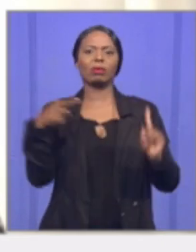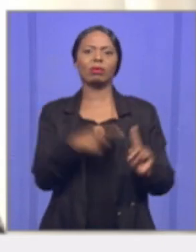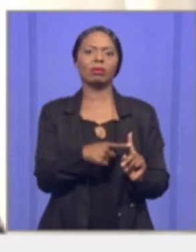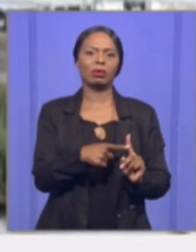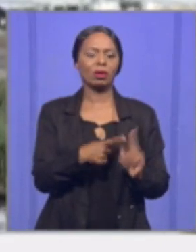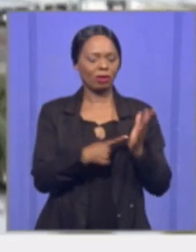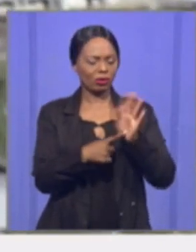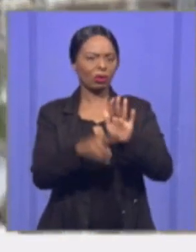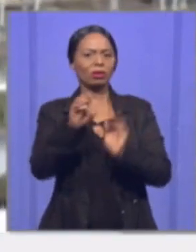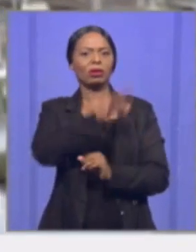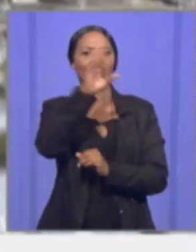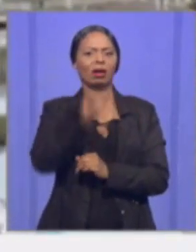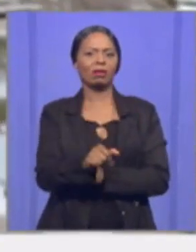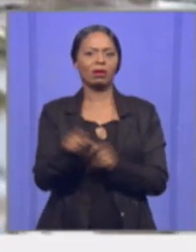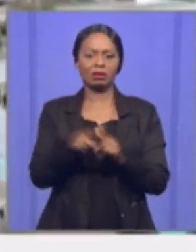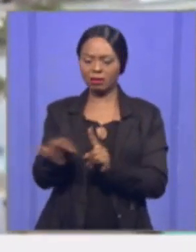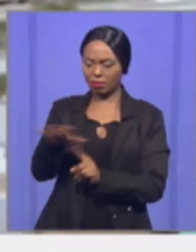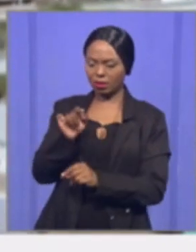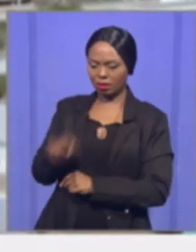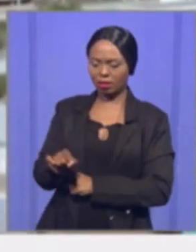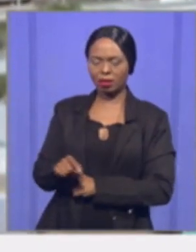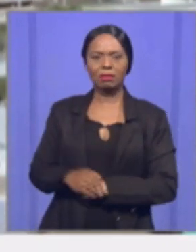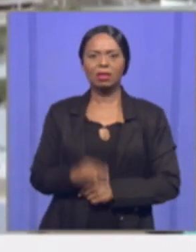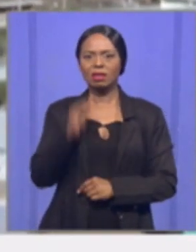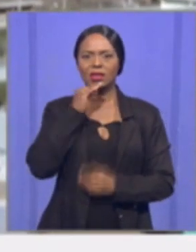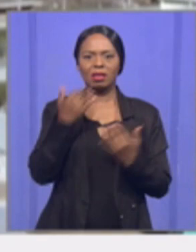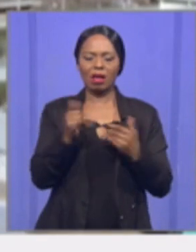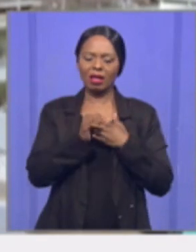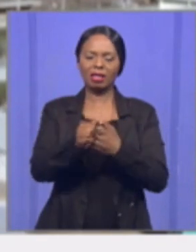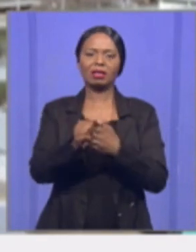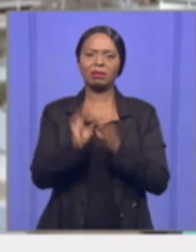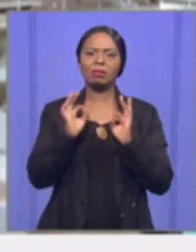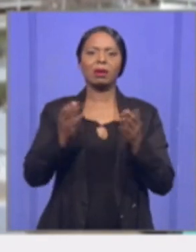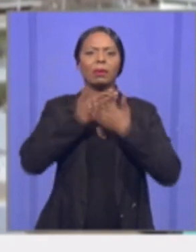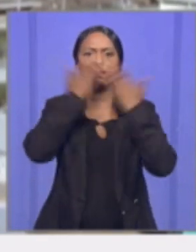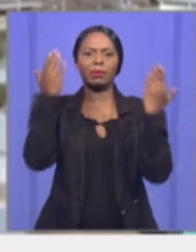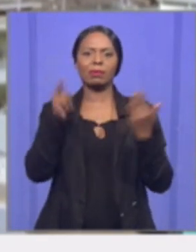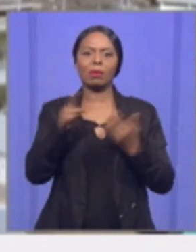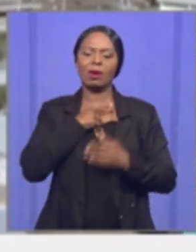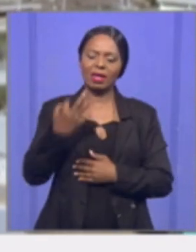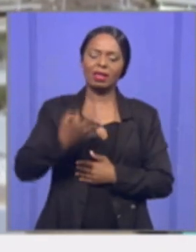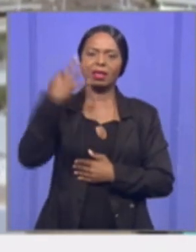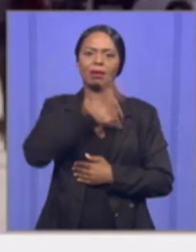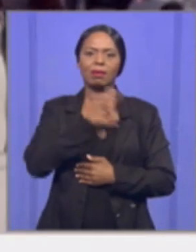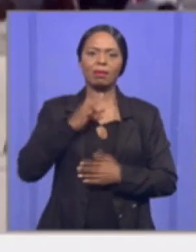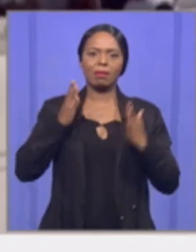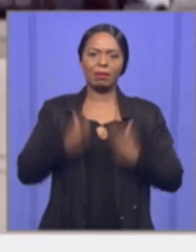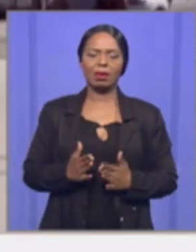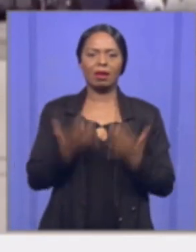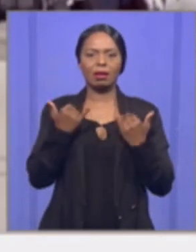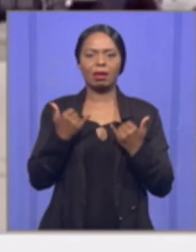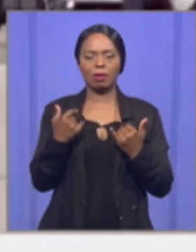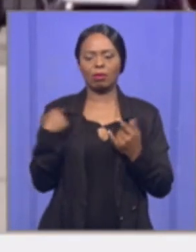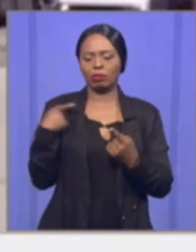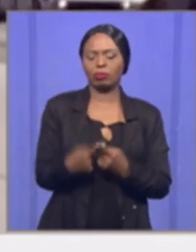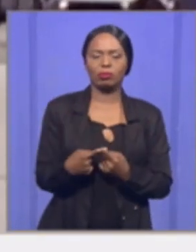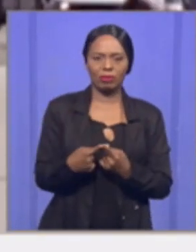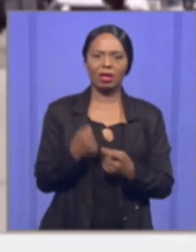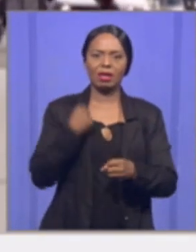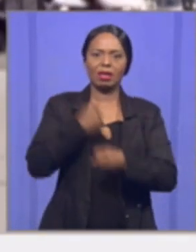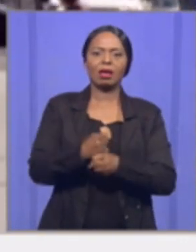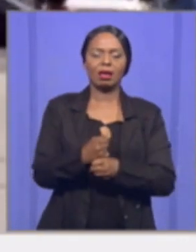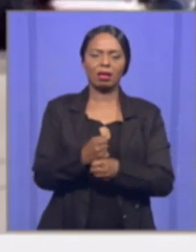Africa and Beaufort West is their inability to lead, since it's their third mayor in less than a